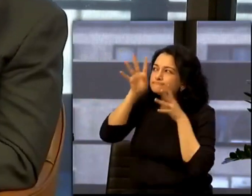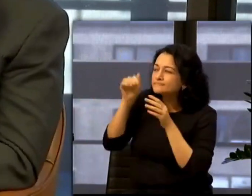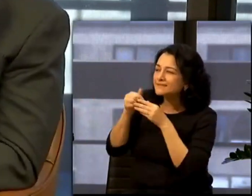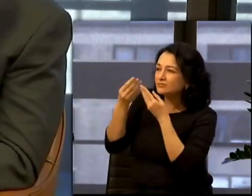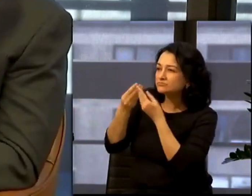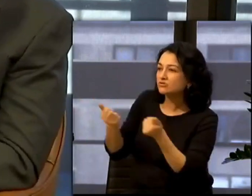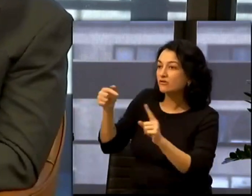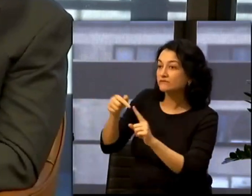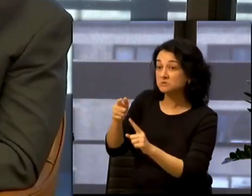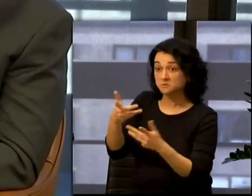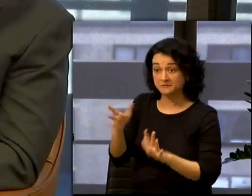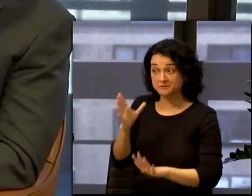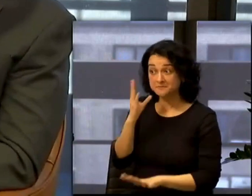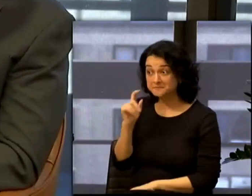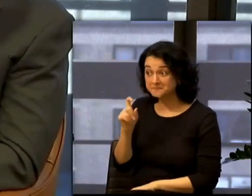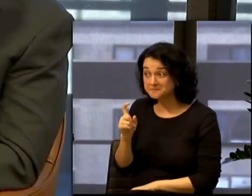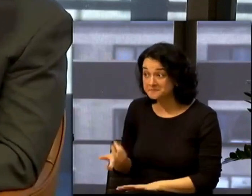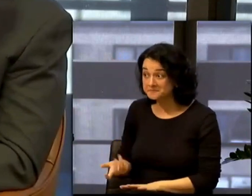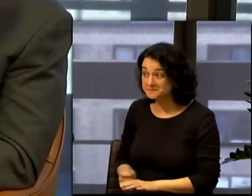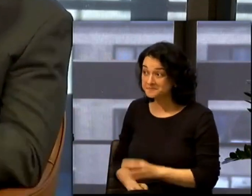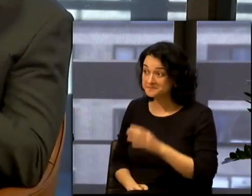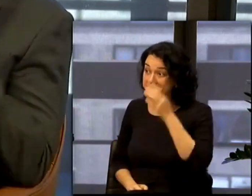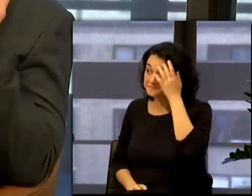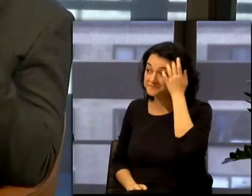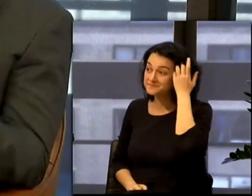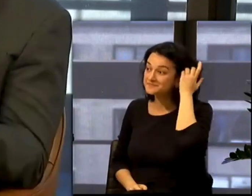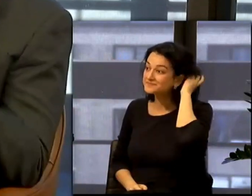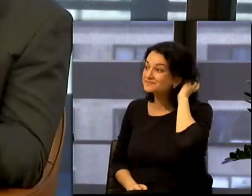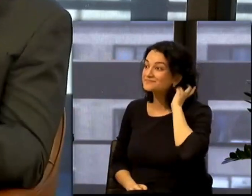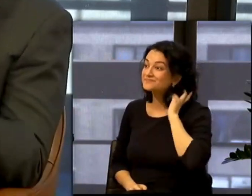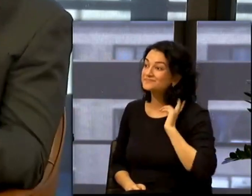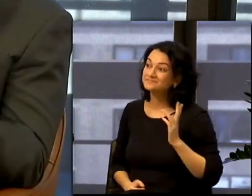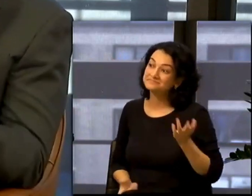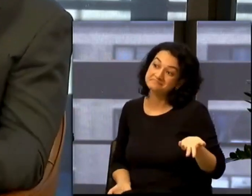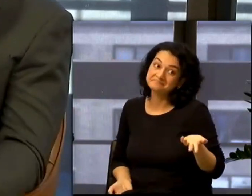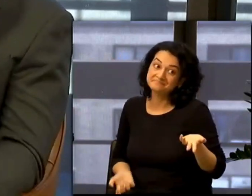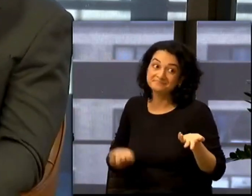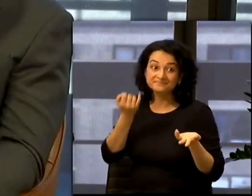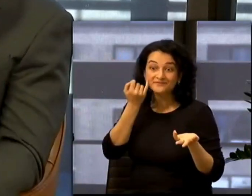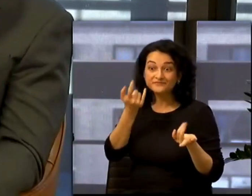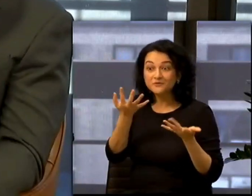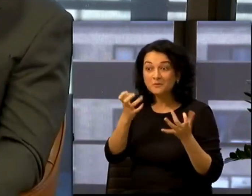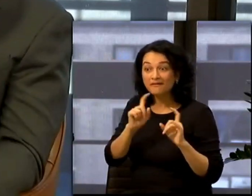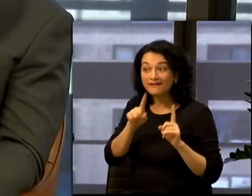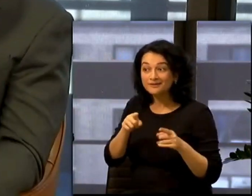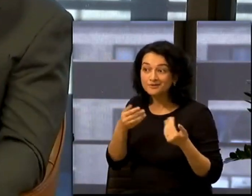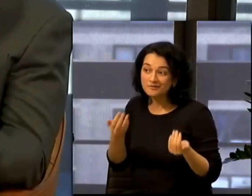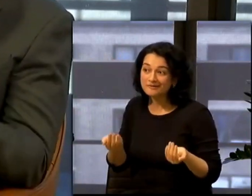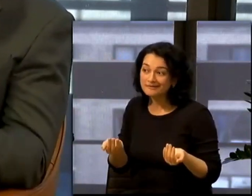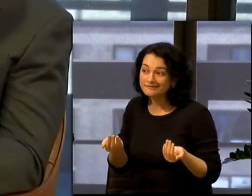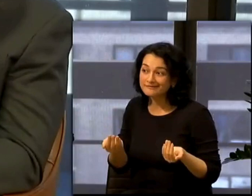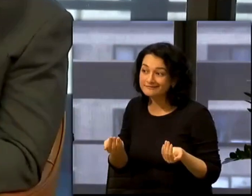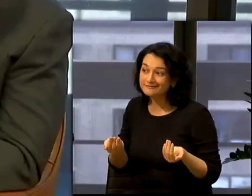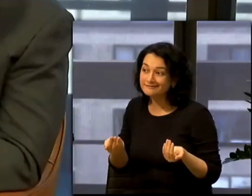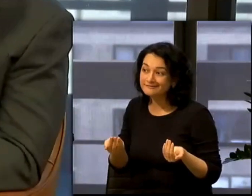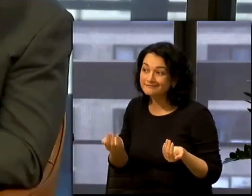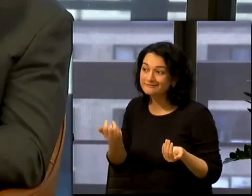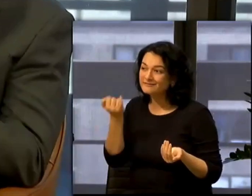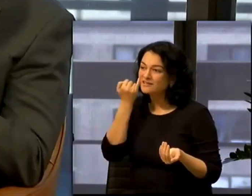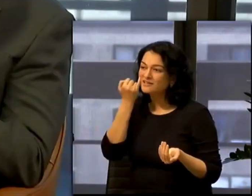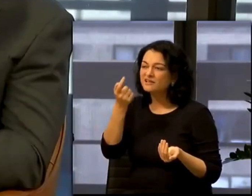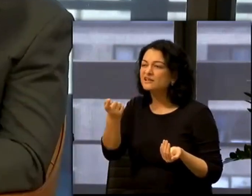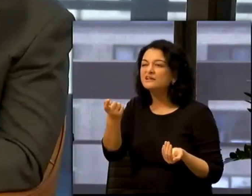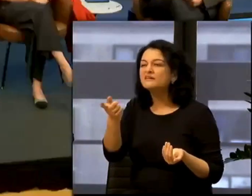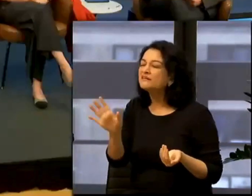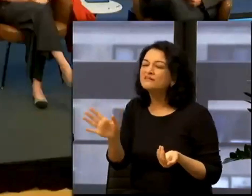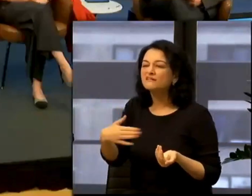please respond to that. If there's something else that you really, really want to share before we wrap up, respond to that as well. So